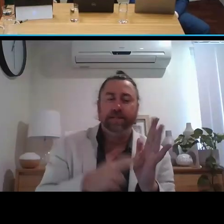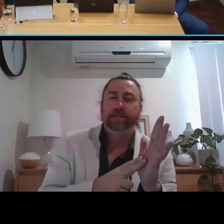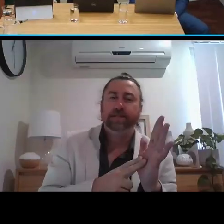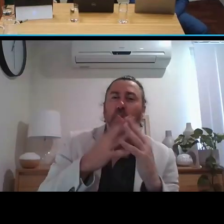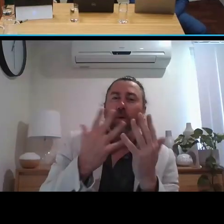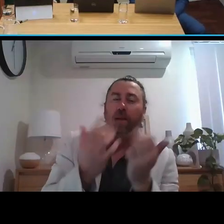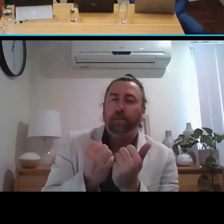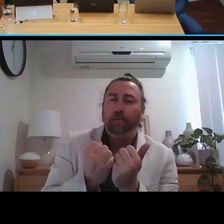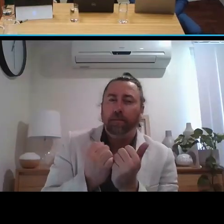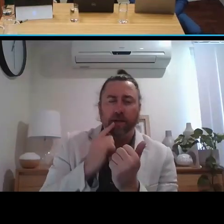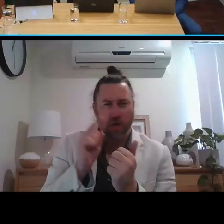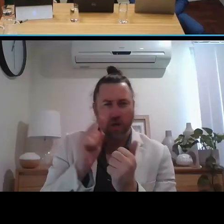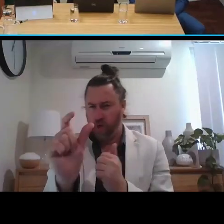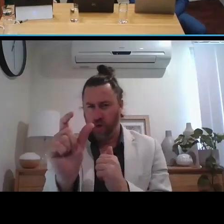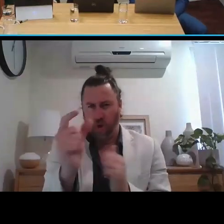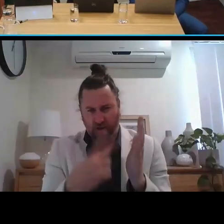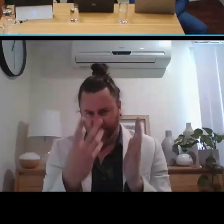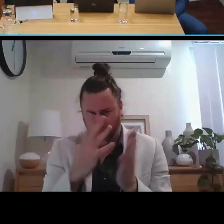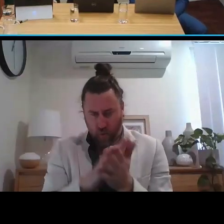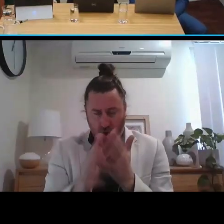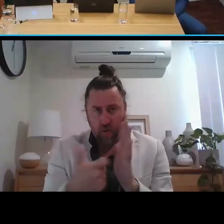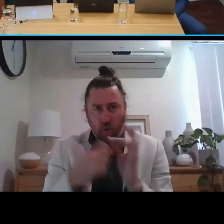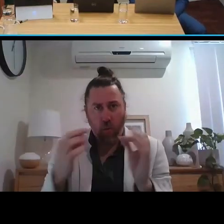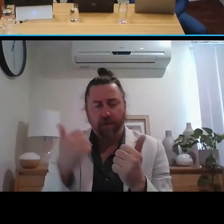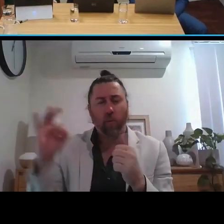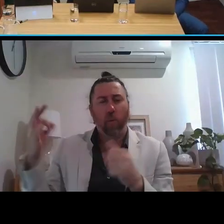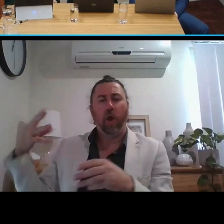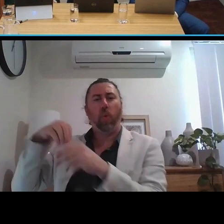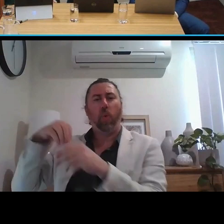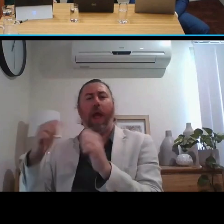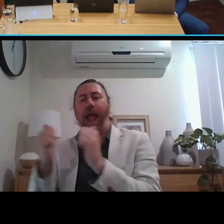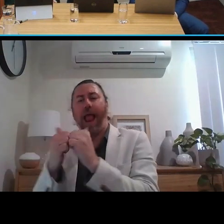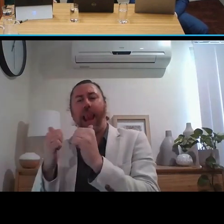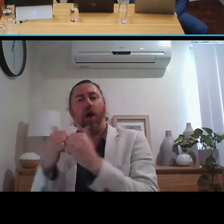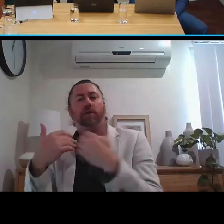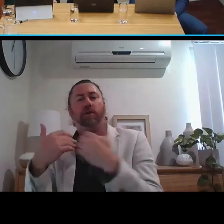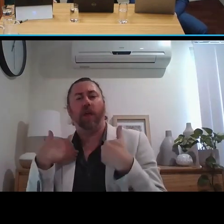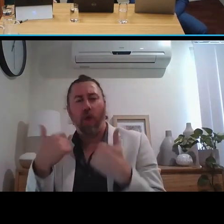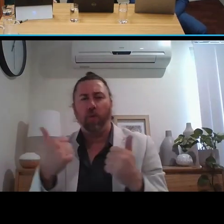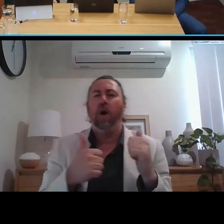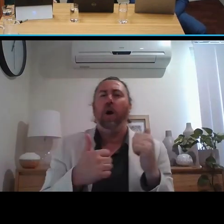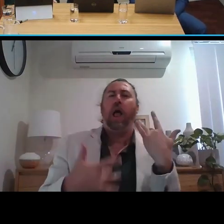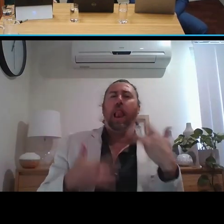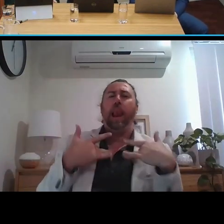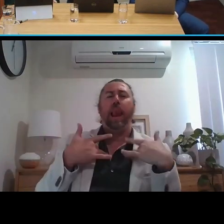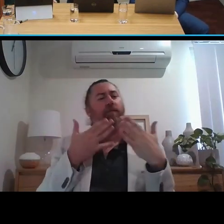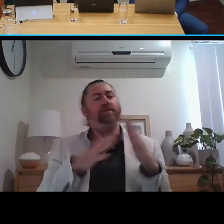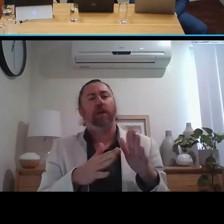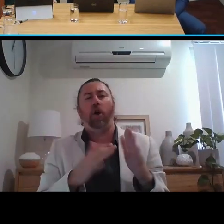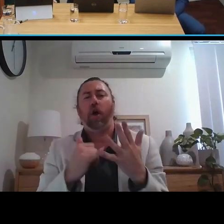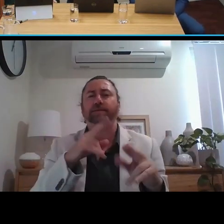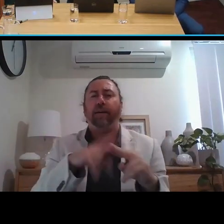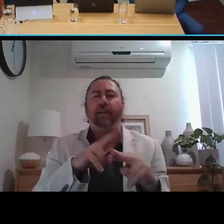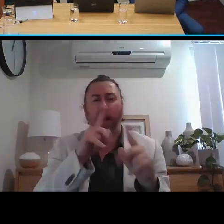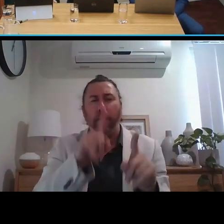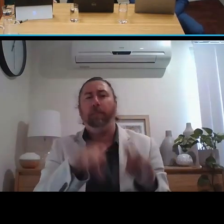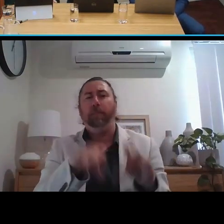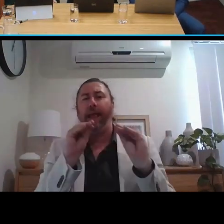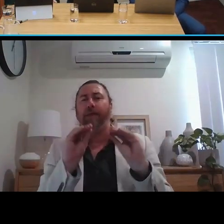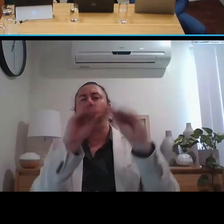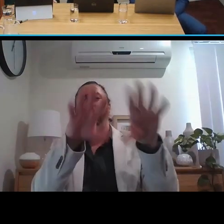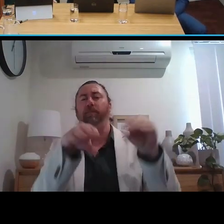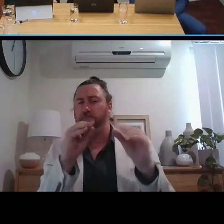or lifestyle staff. And I might invite my colleague, Mark Richardson. Mark, are you online there? I am